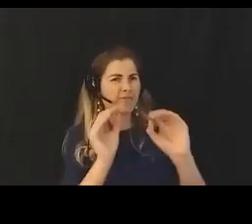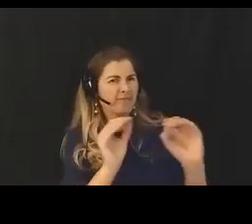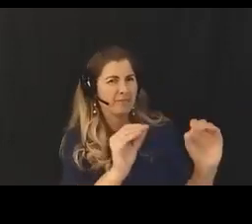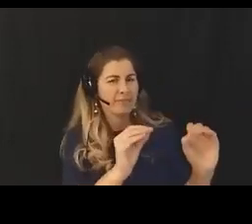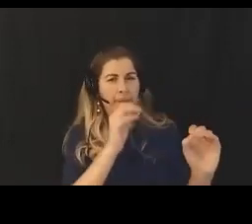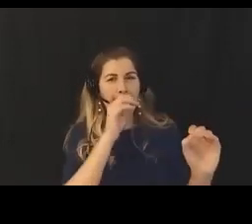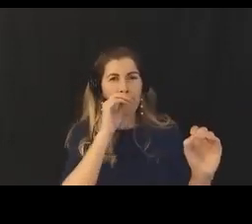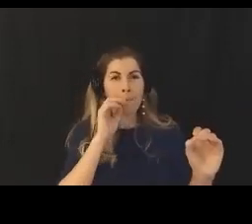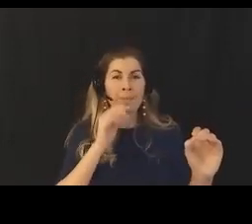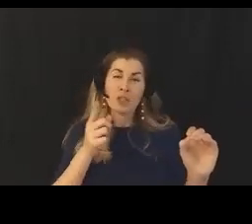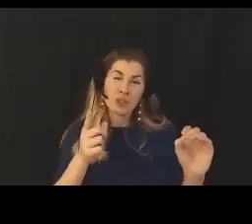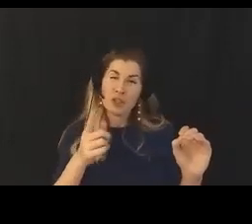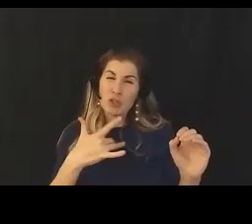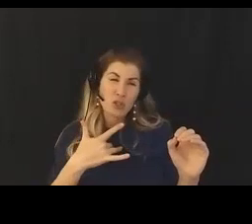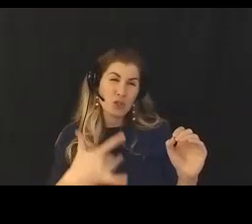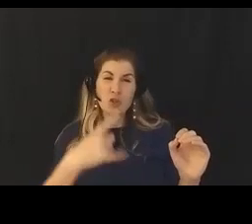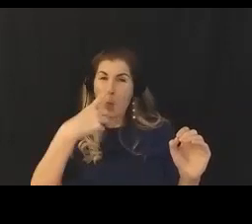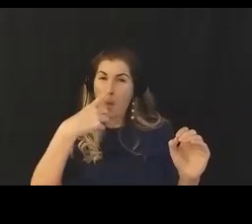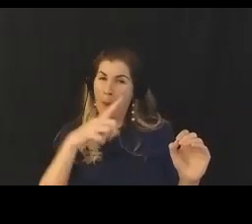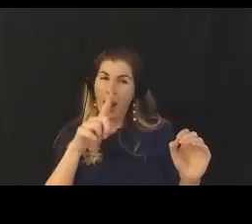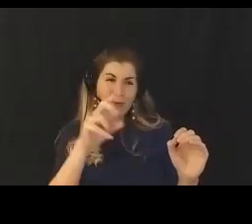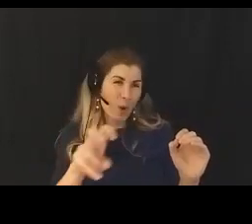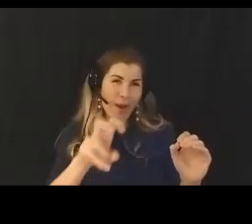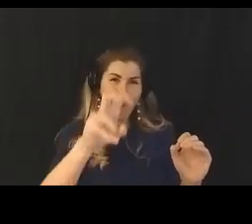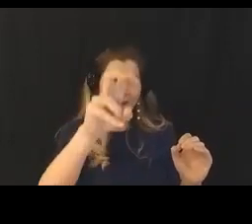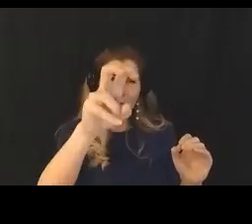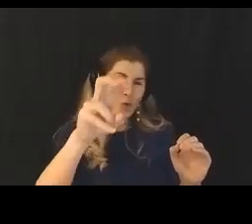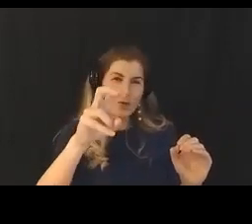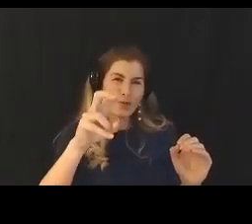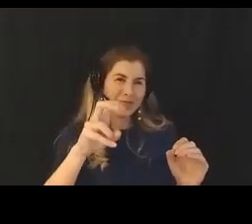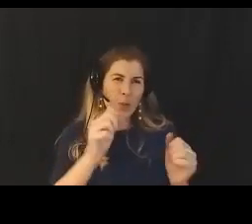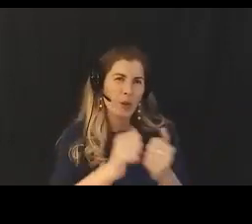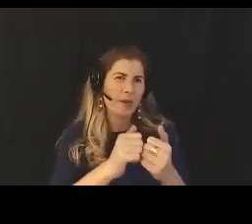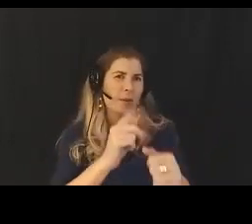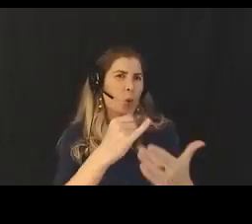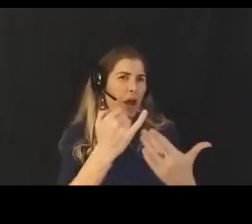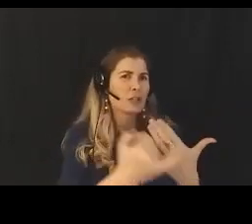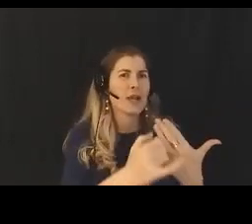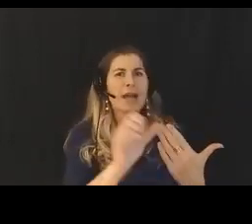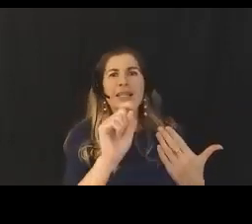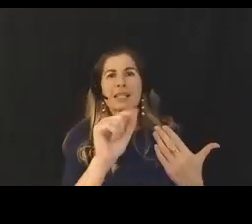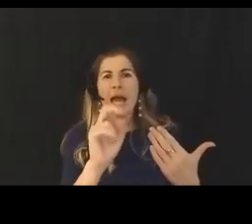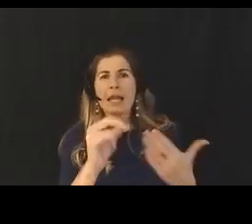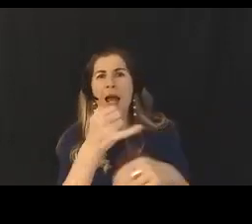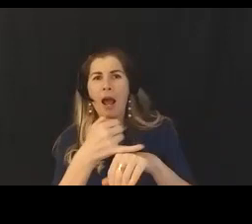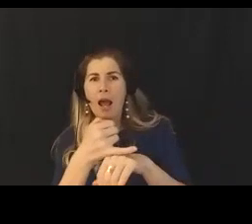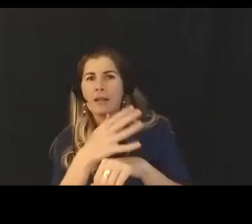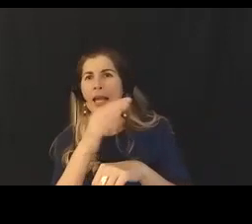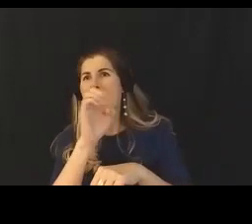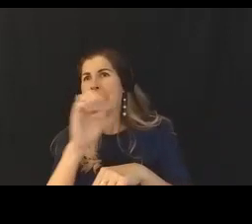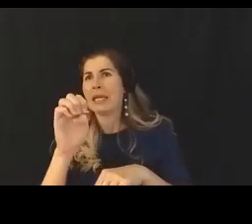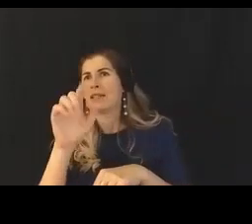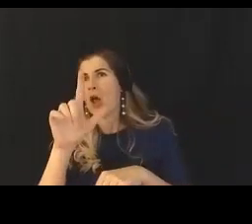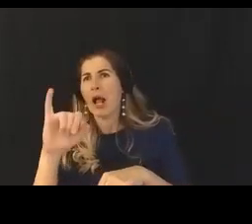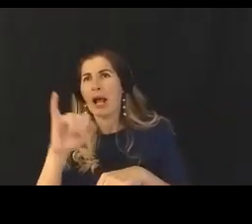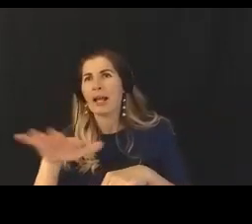not afraid of a little bit of travel with long-running projects in both Staten Island and the East End of Long Island,